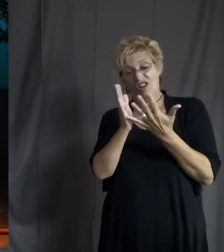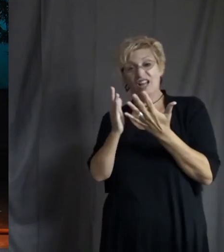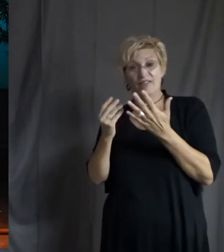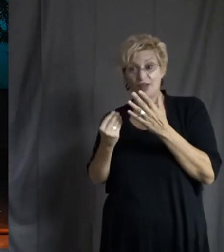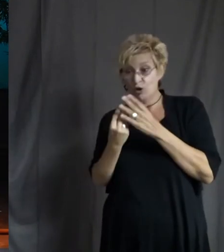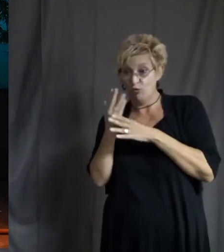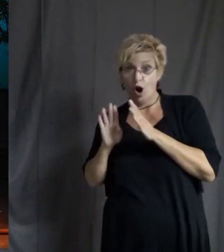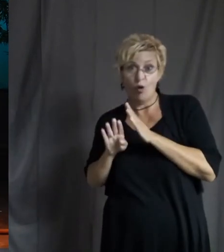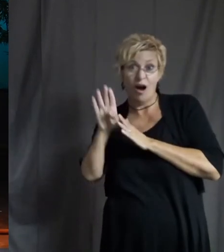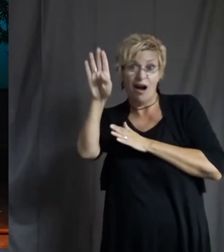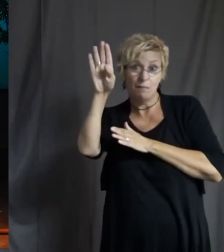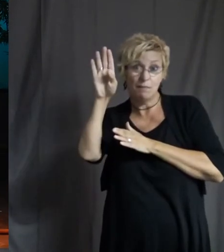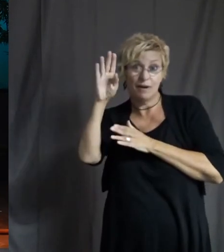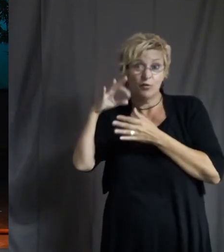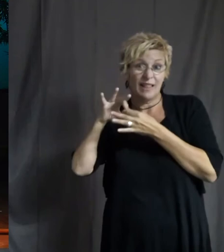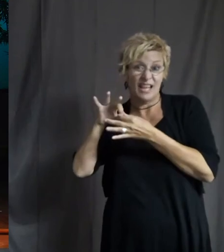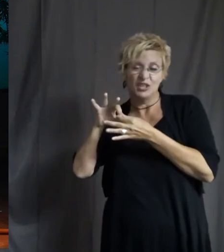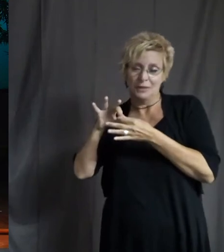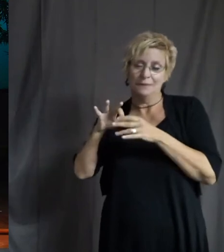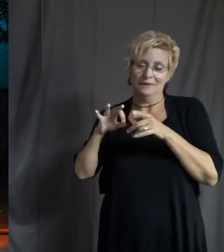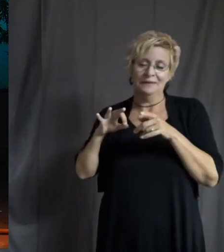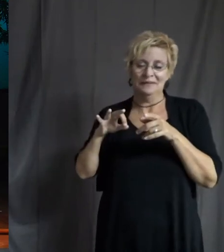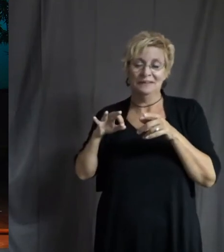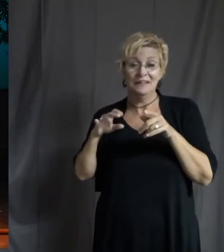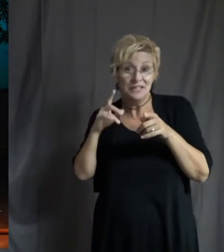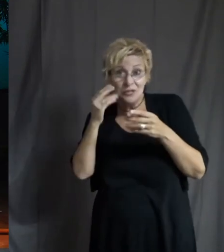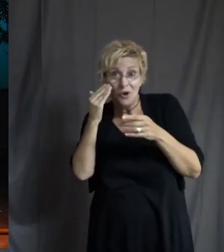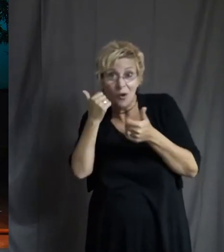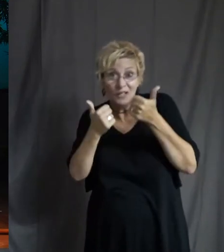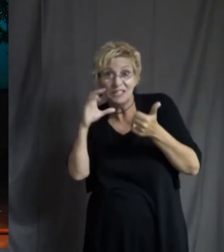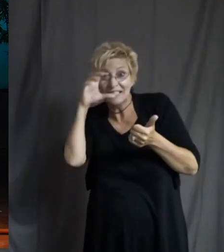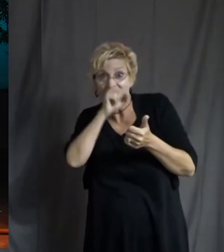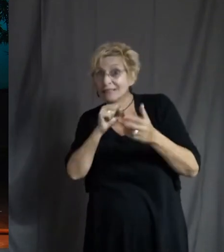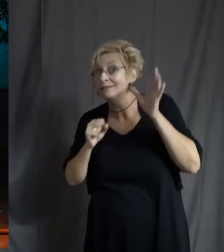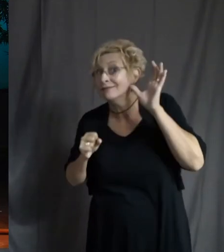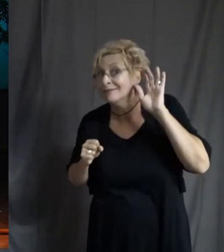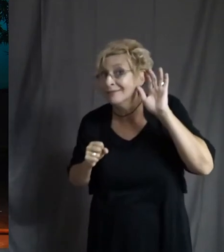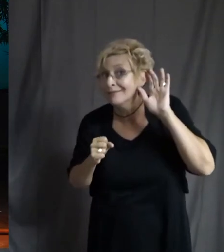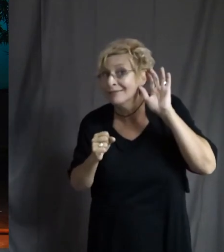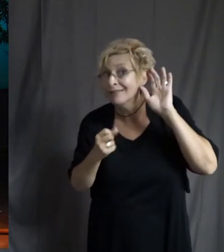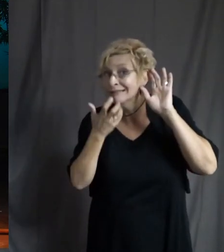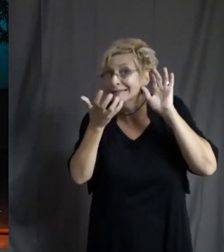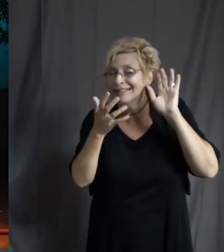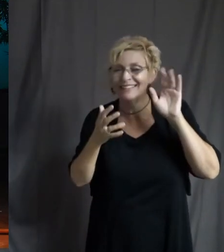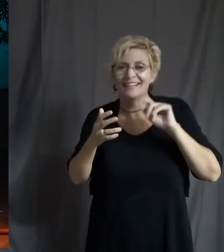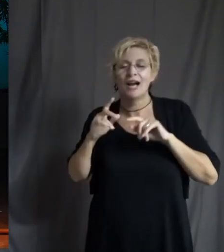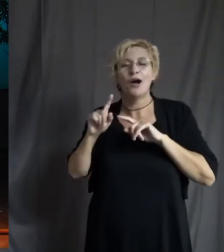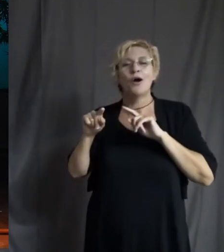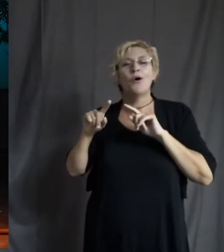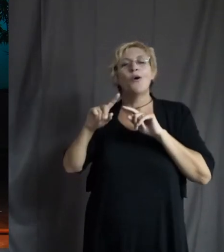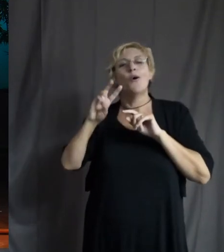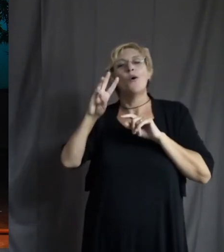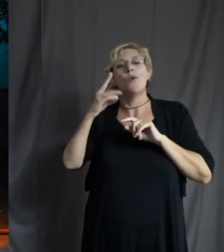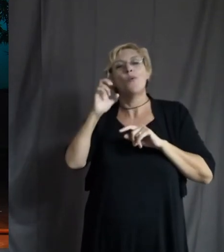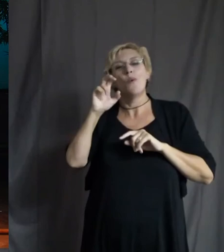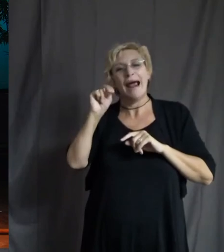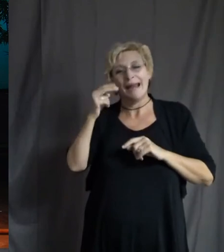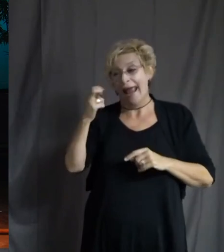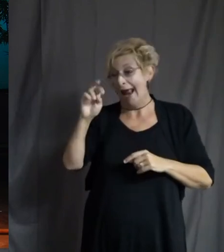applies and identifies all the aspects of the grow-up relationship. Do you know what it is? You can shout it at your TV screen. I'm